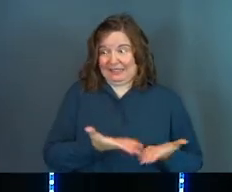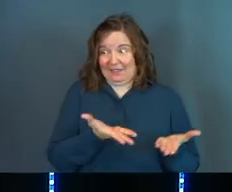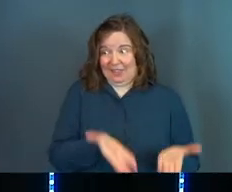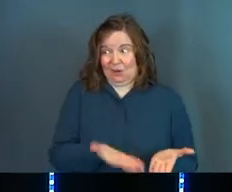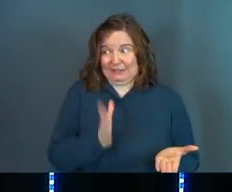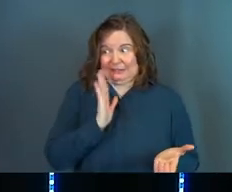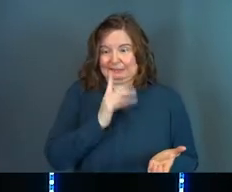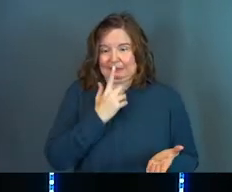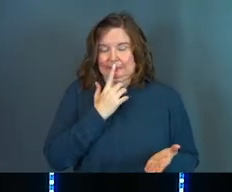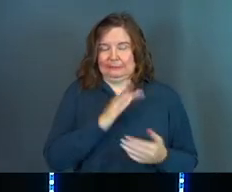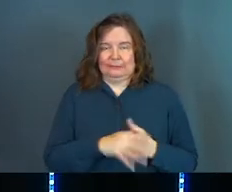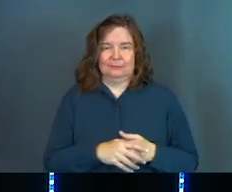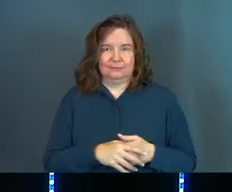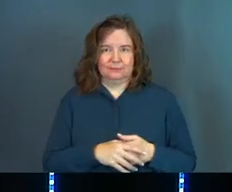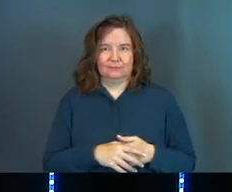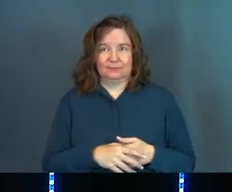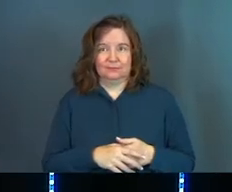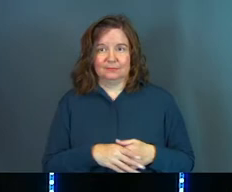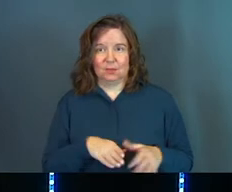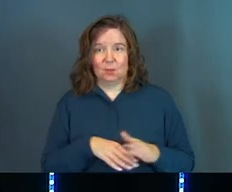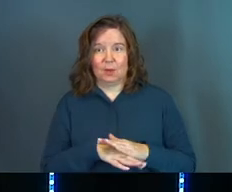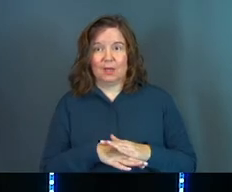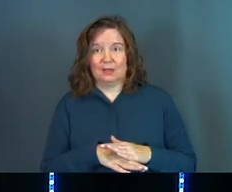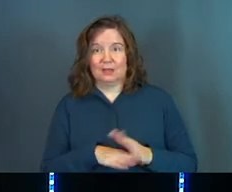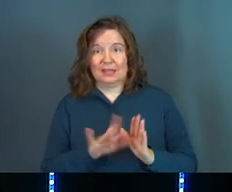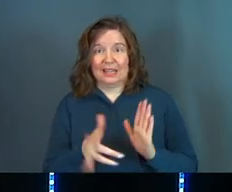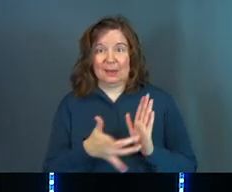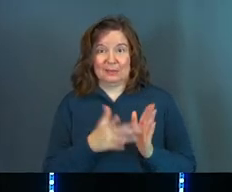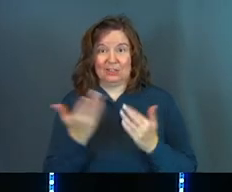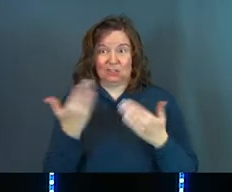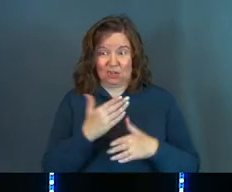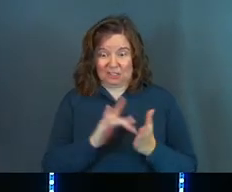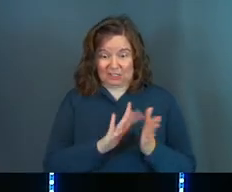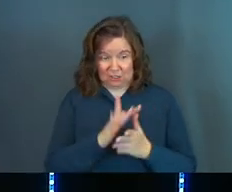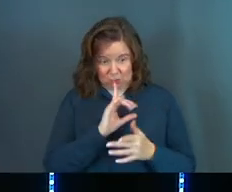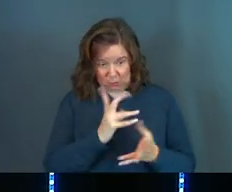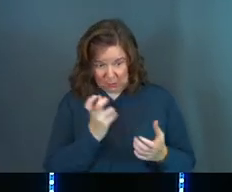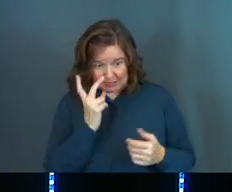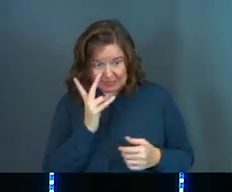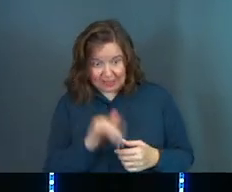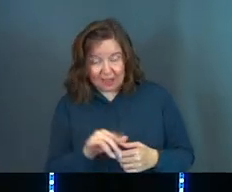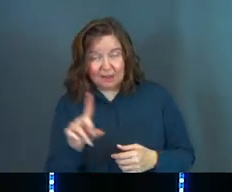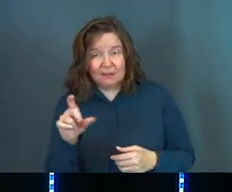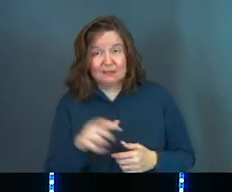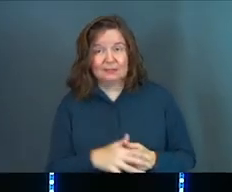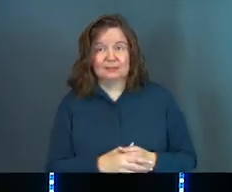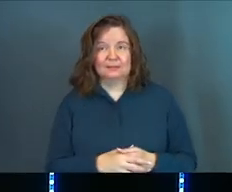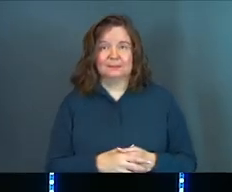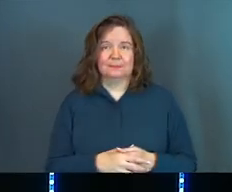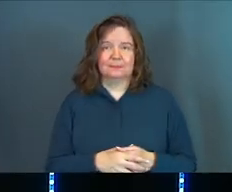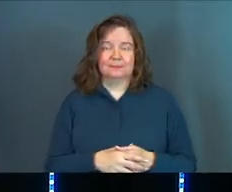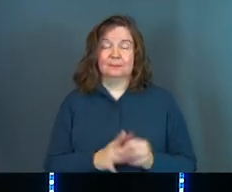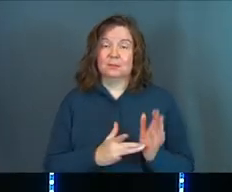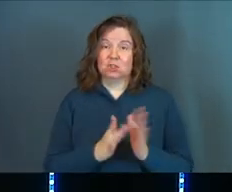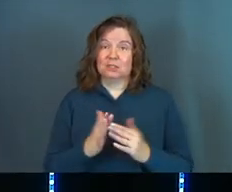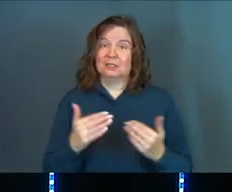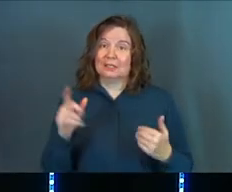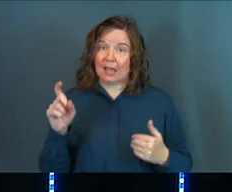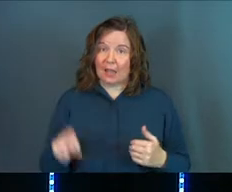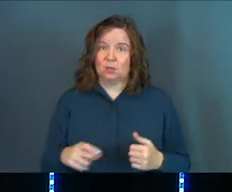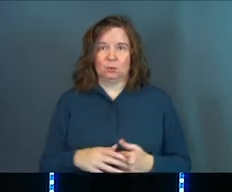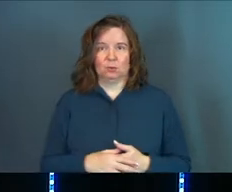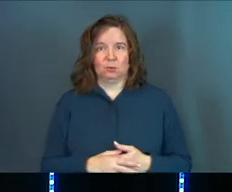all of it. You're going to go right into the epicenter of the darkness here. Jesus, you sure you want to see this? But Jesus had